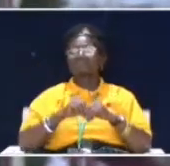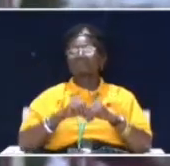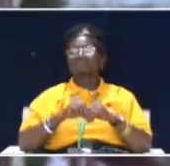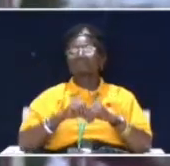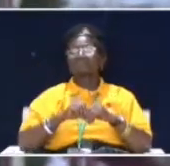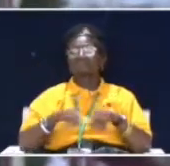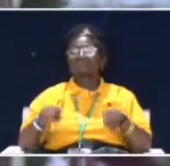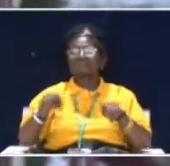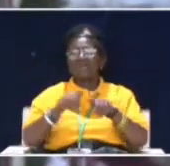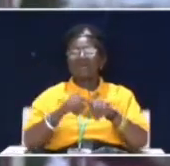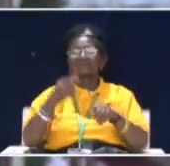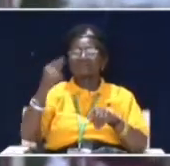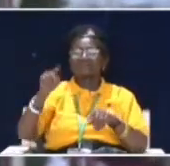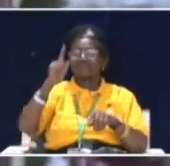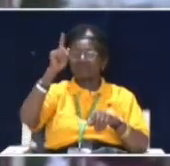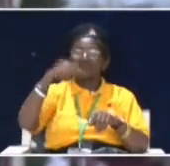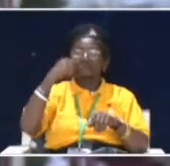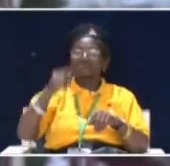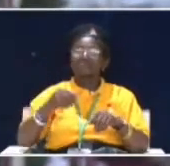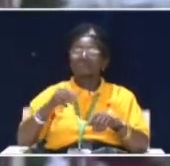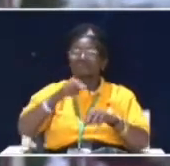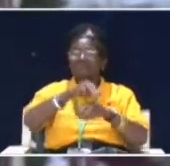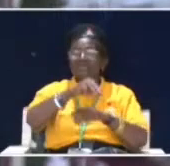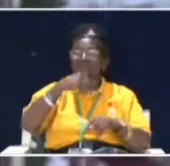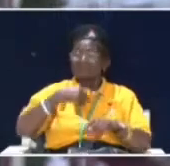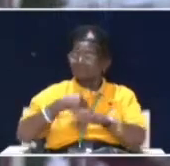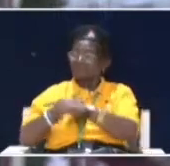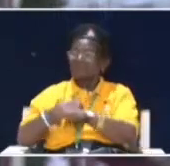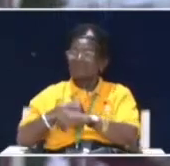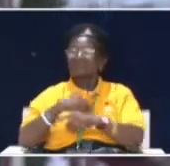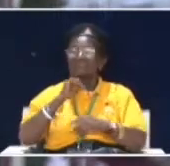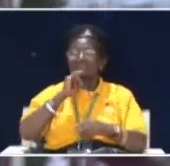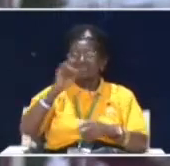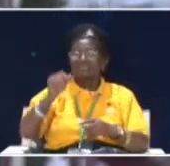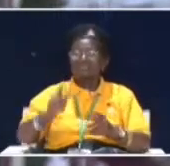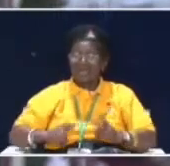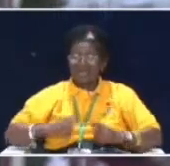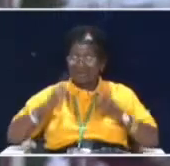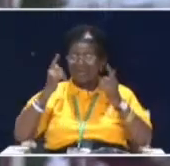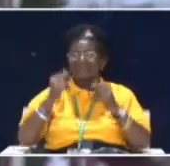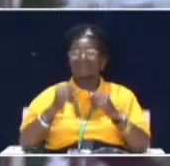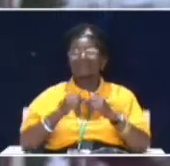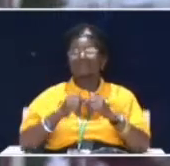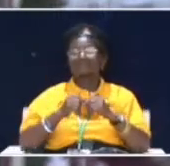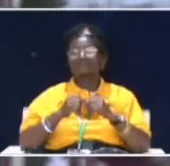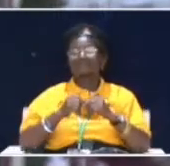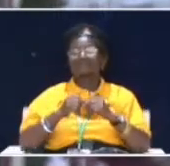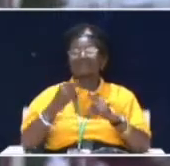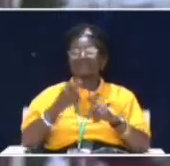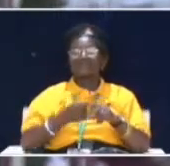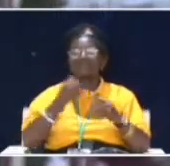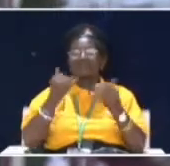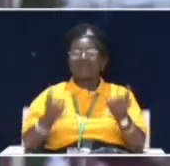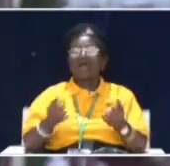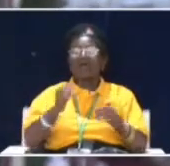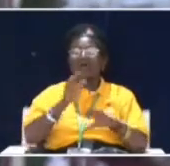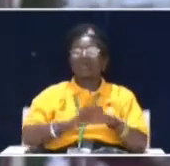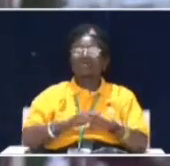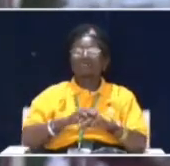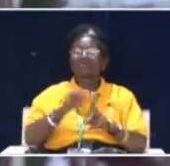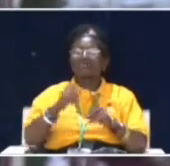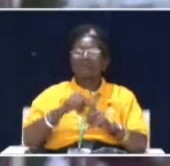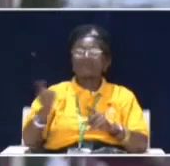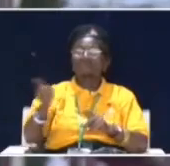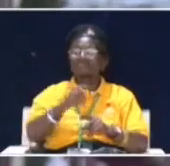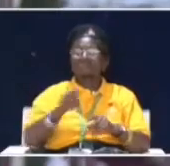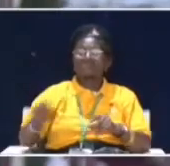As the one who sends me is alive. Gẹ́gẹ́ bí ẹni tó rán mi ti ń bẹ láàyè. From now on when you travel. Láti